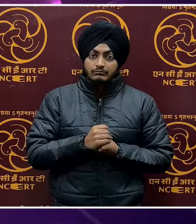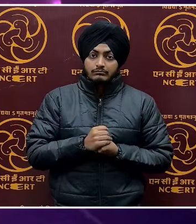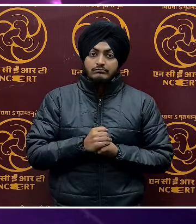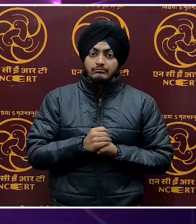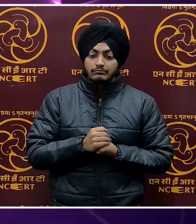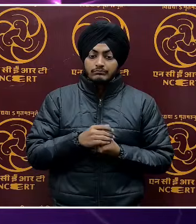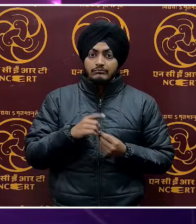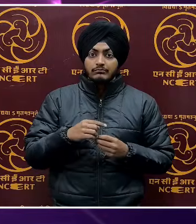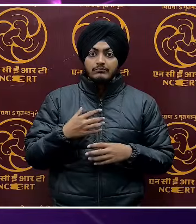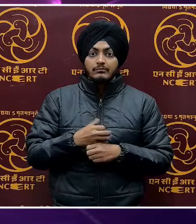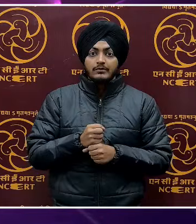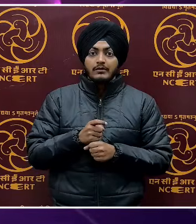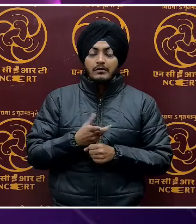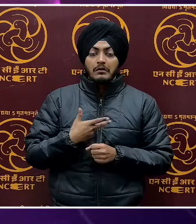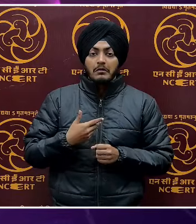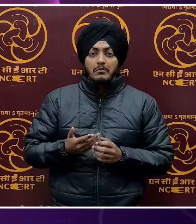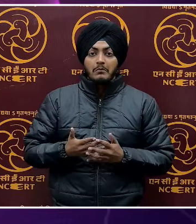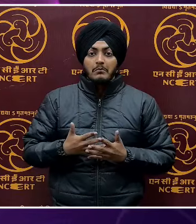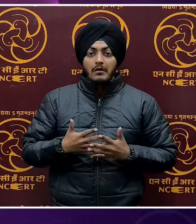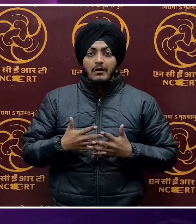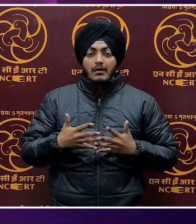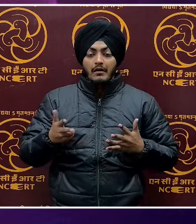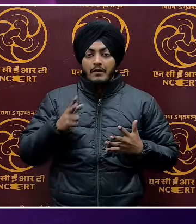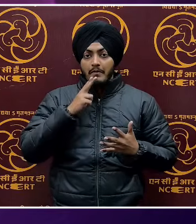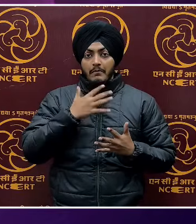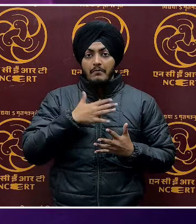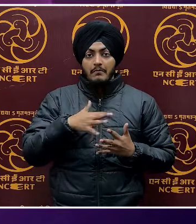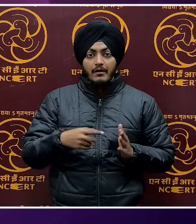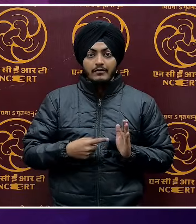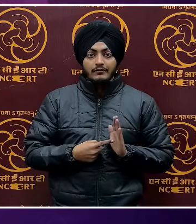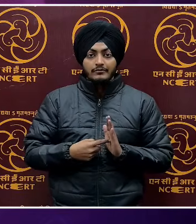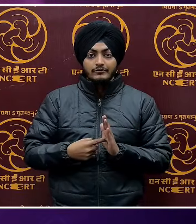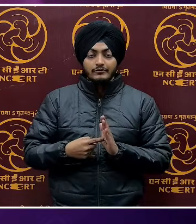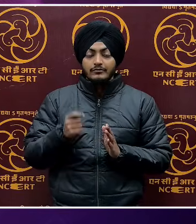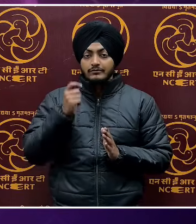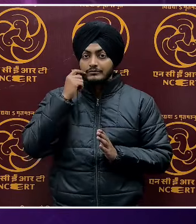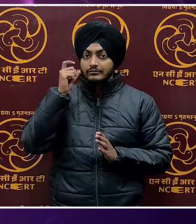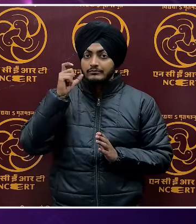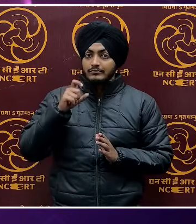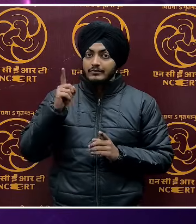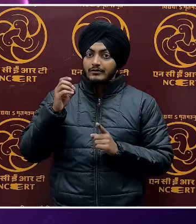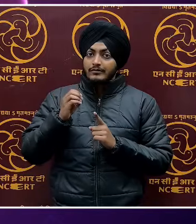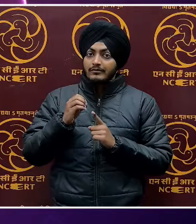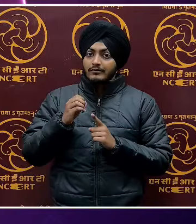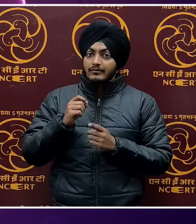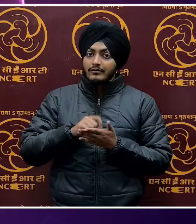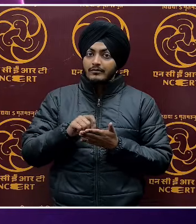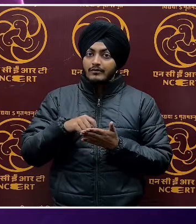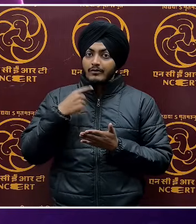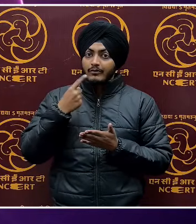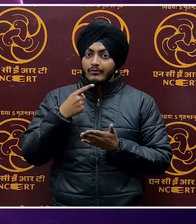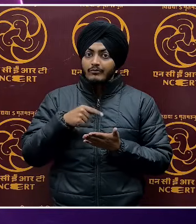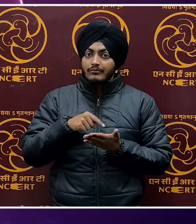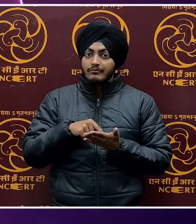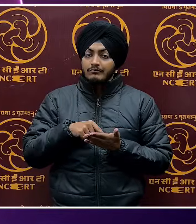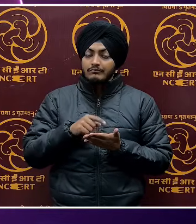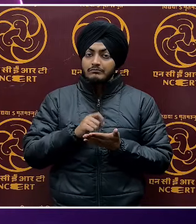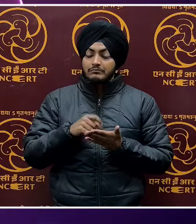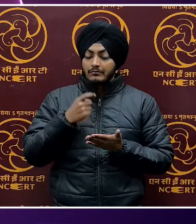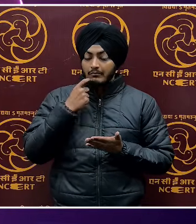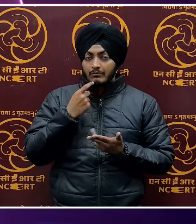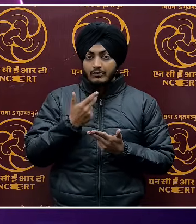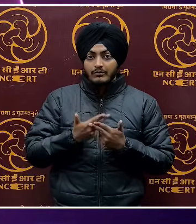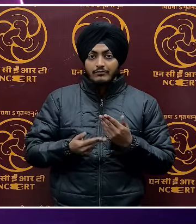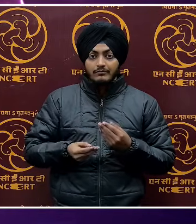can form a huge ocean, right? So this is what the poet is saying. Even the drops are very tiny, and we